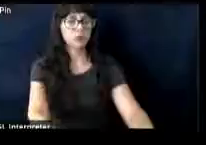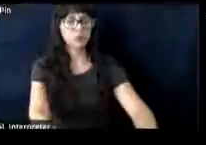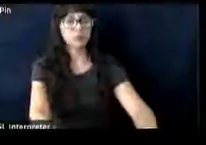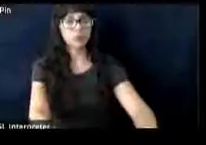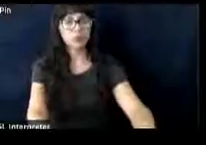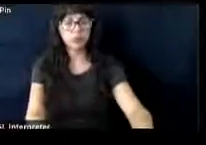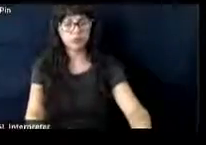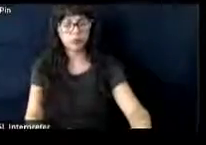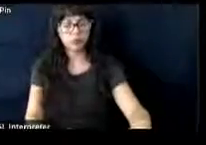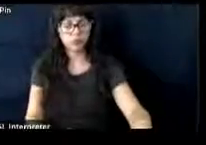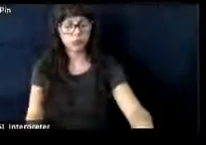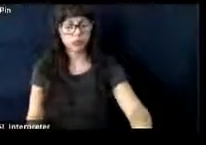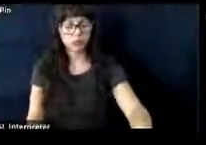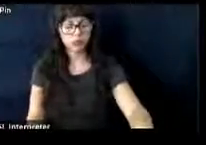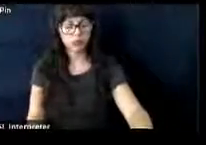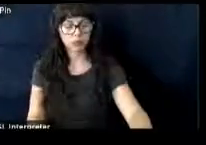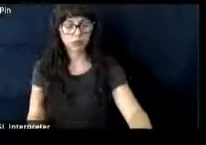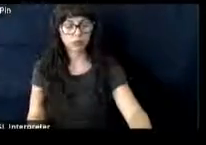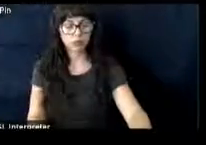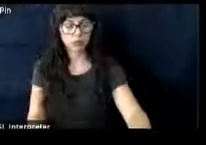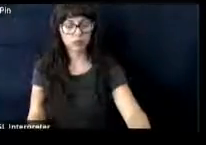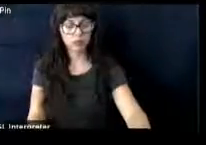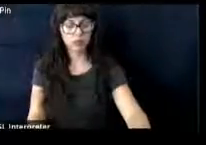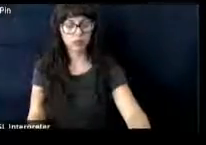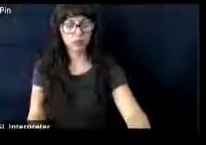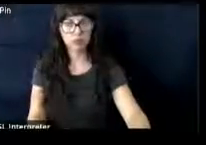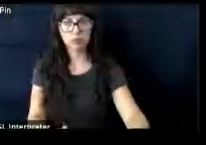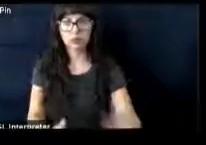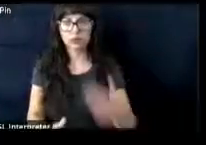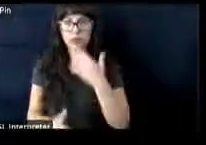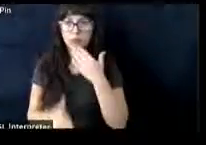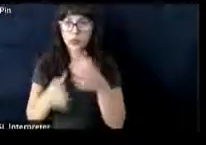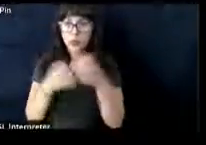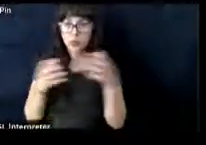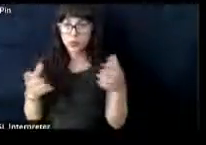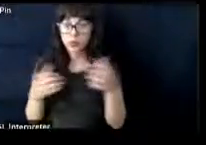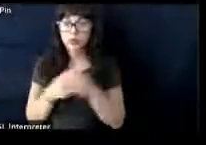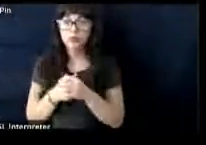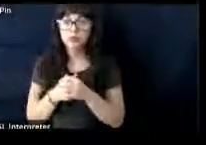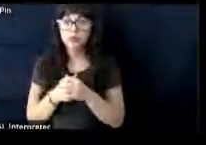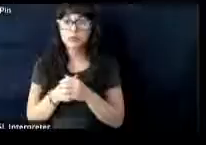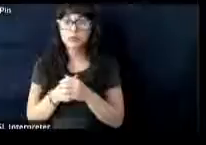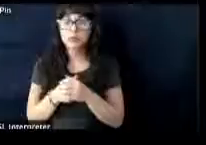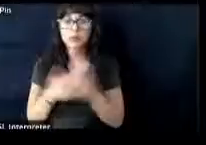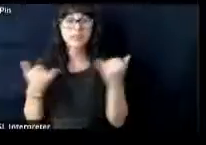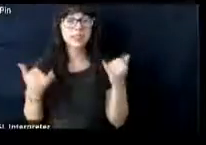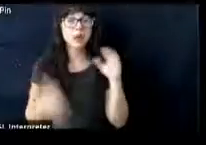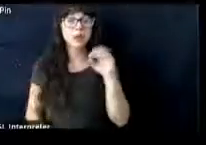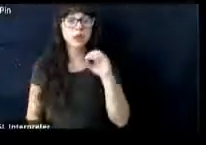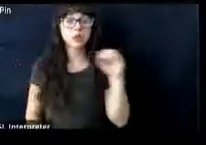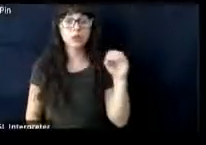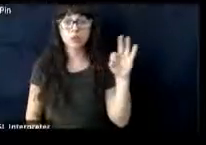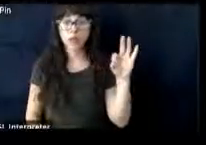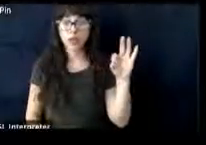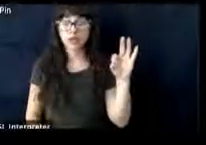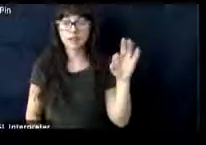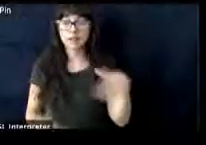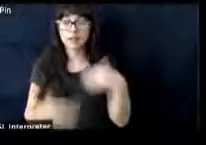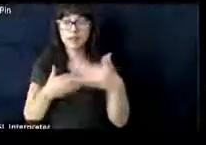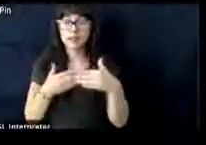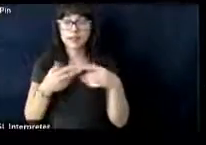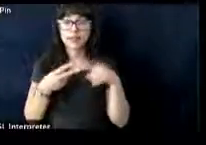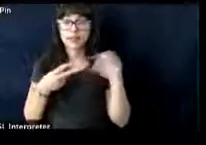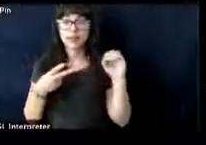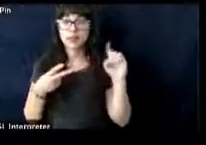Thank you so much. Right now we have 009. Up next will be